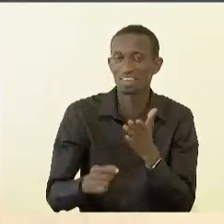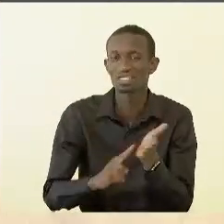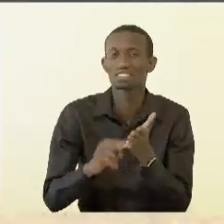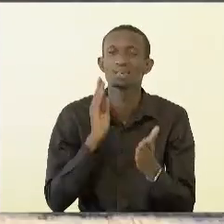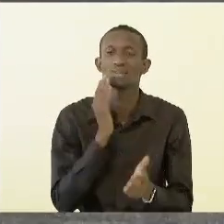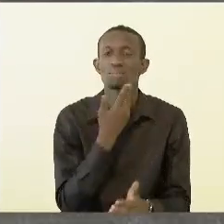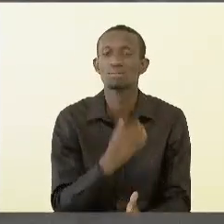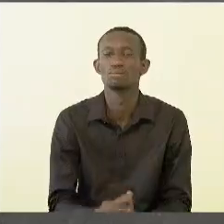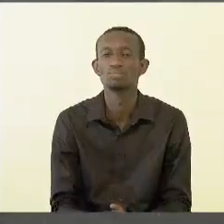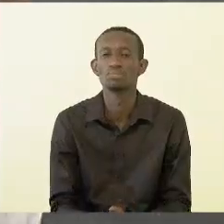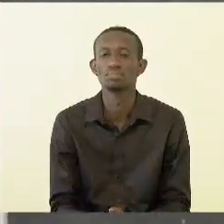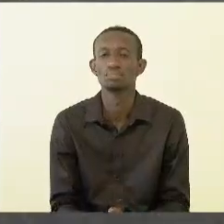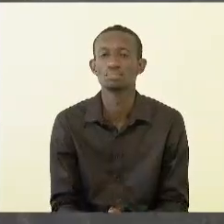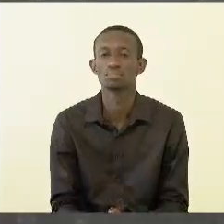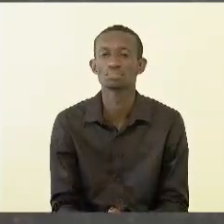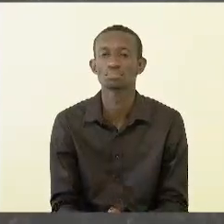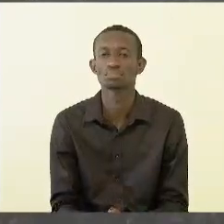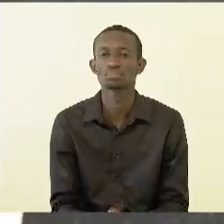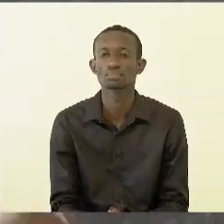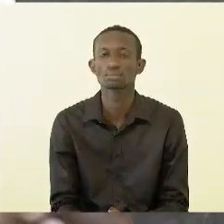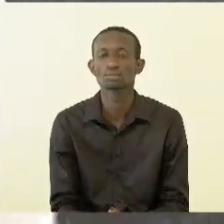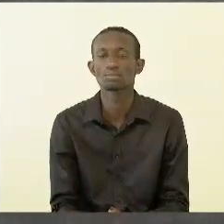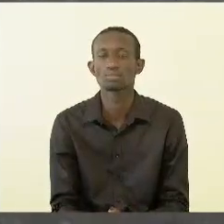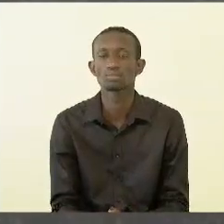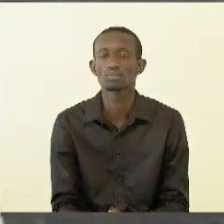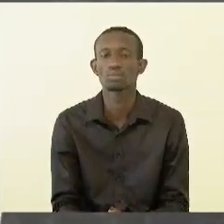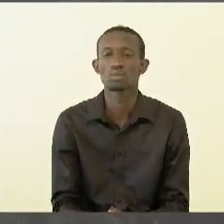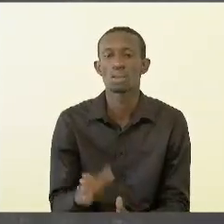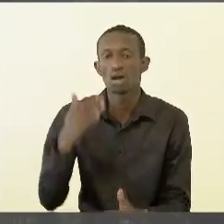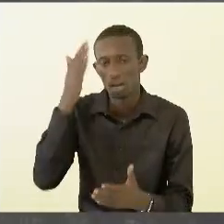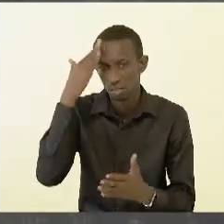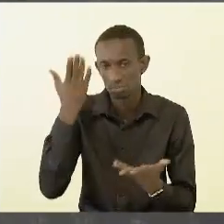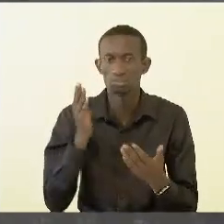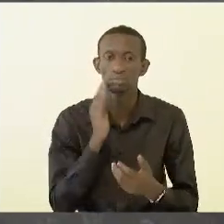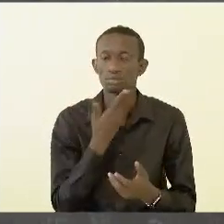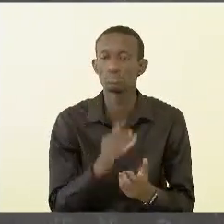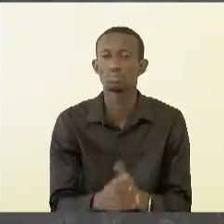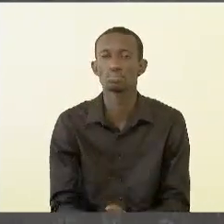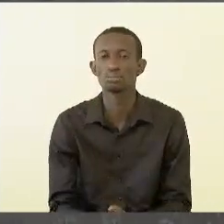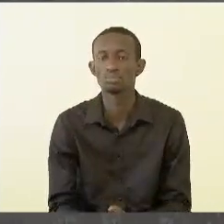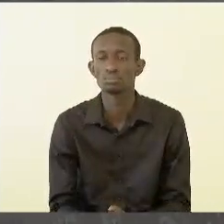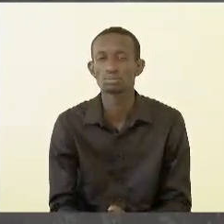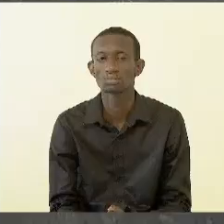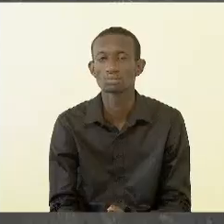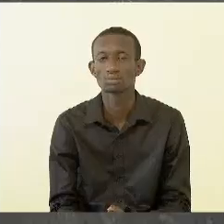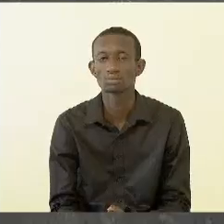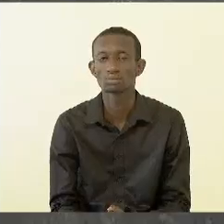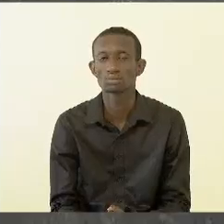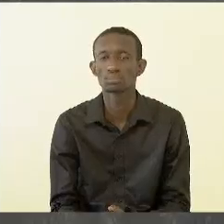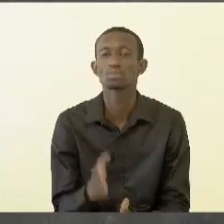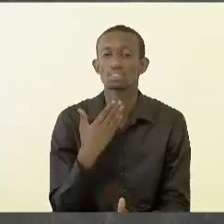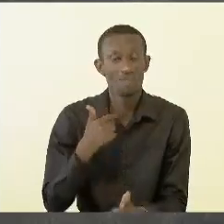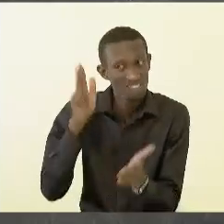water. So I'm correcting this gas over water. How do I know this is water? So I just want to confirm to